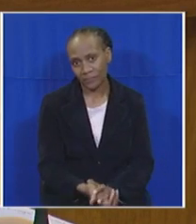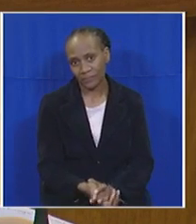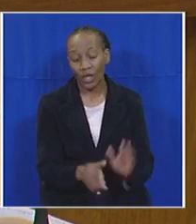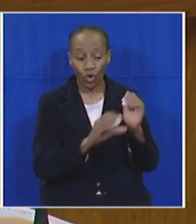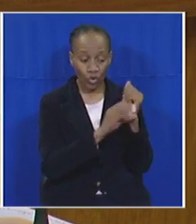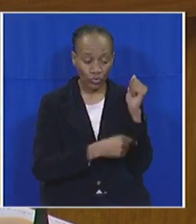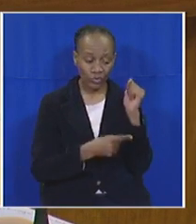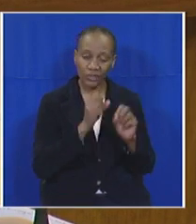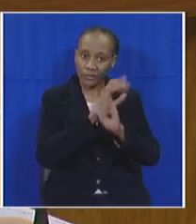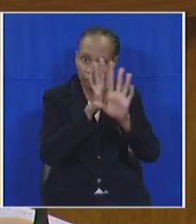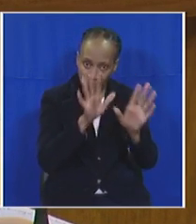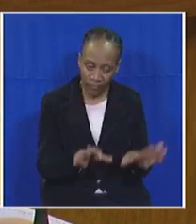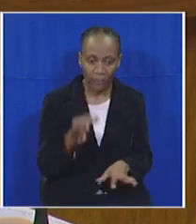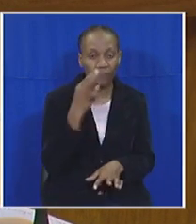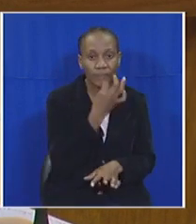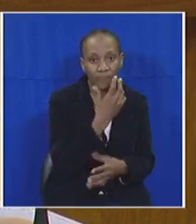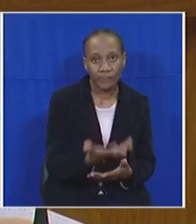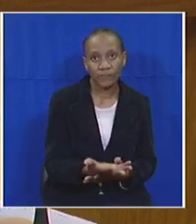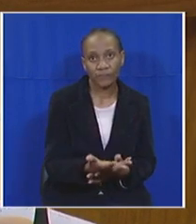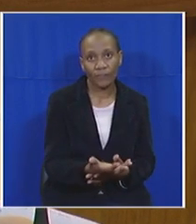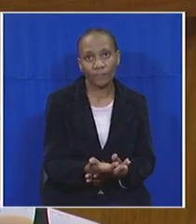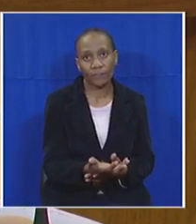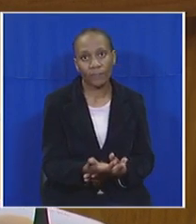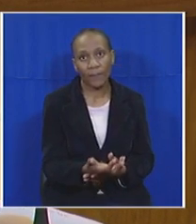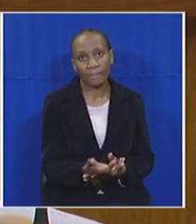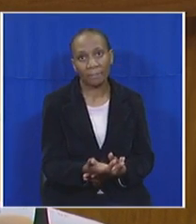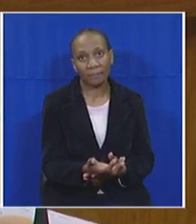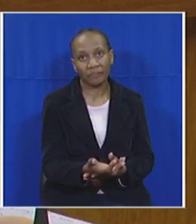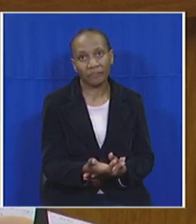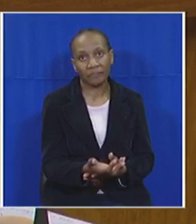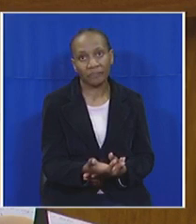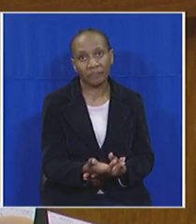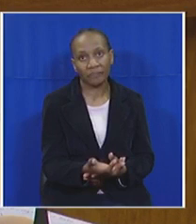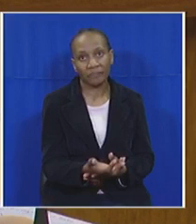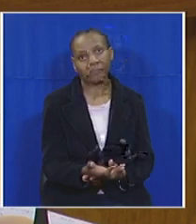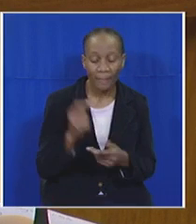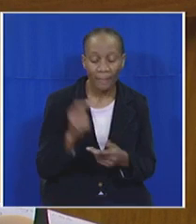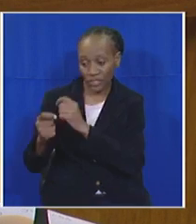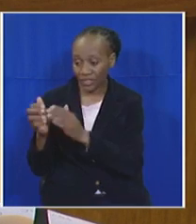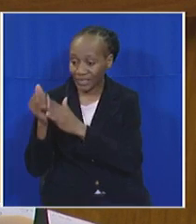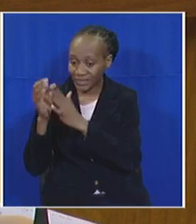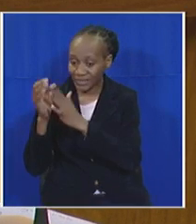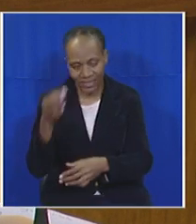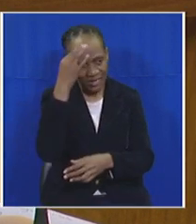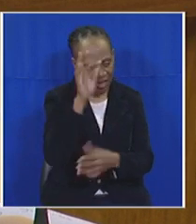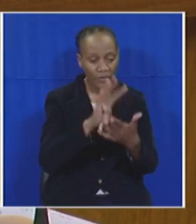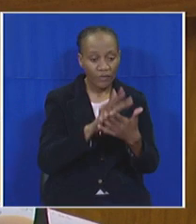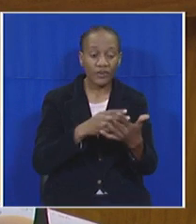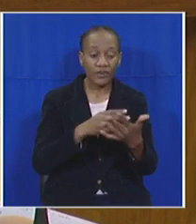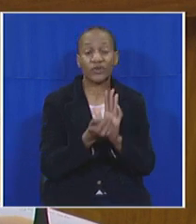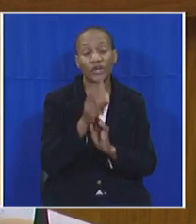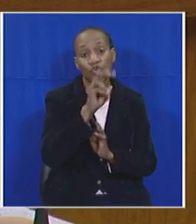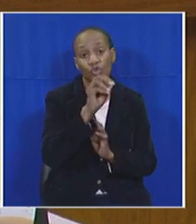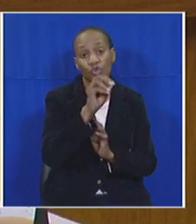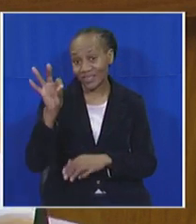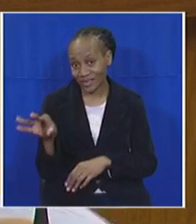in the Constitution of the Republic of South Africa, this is confirmed by the Governance Framework Act of